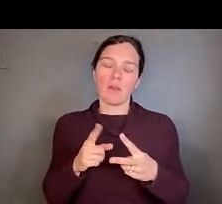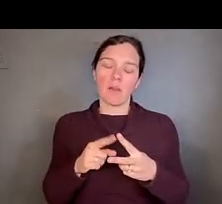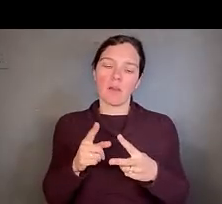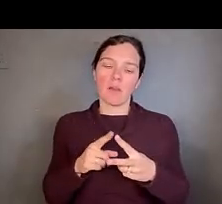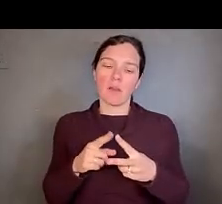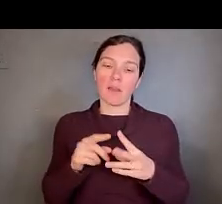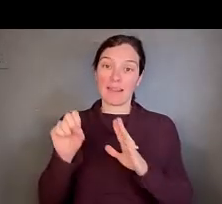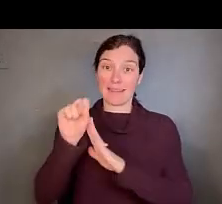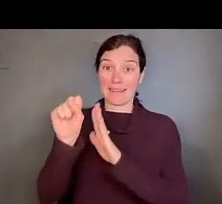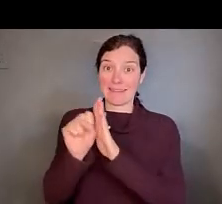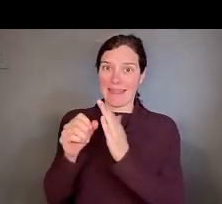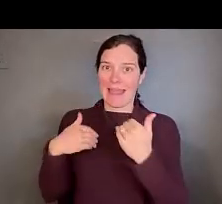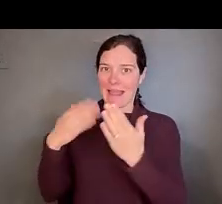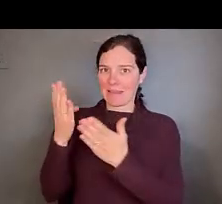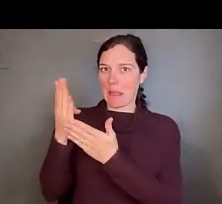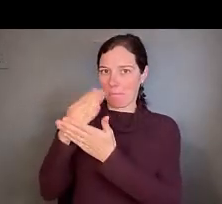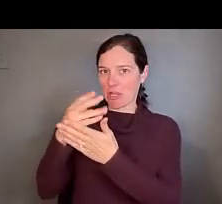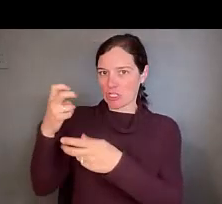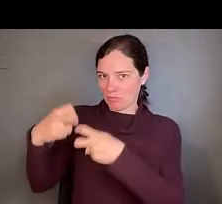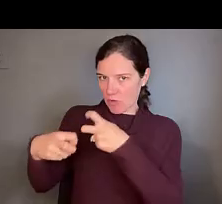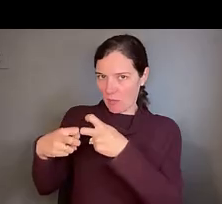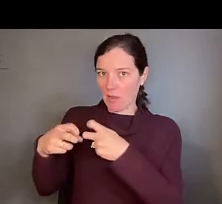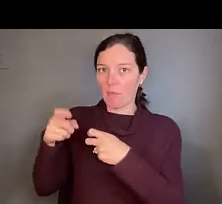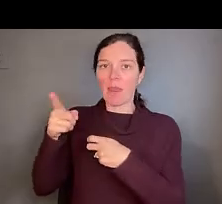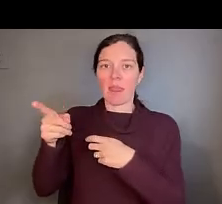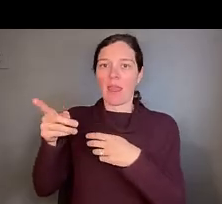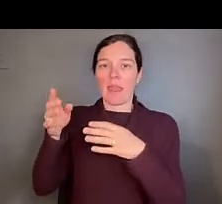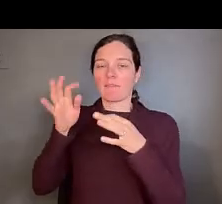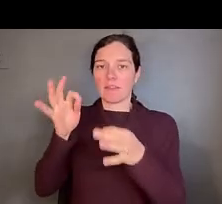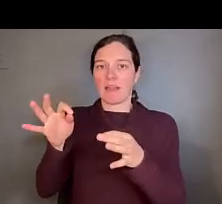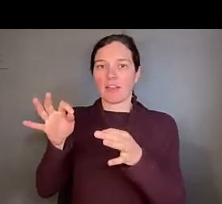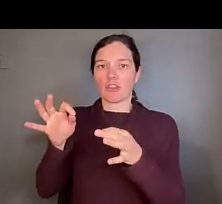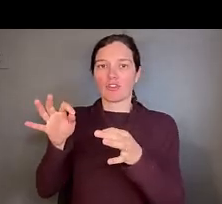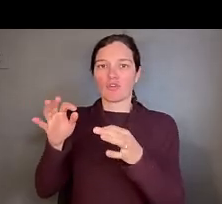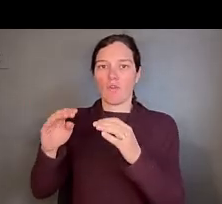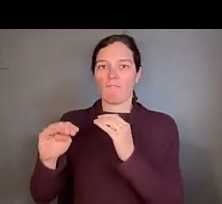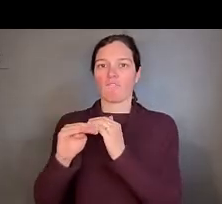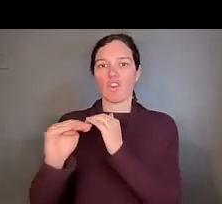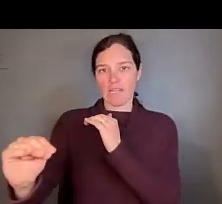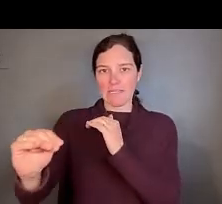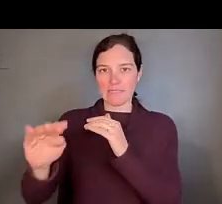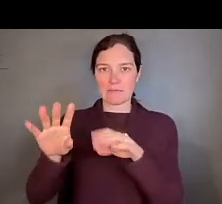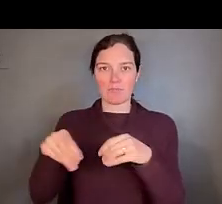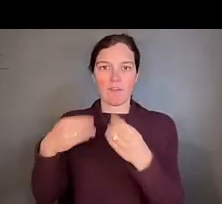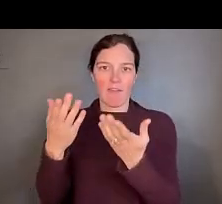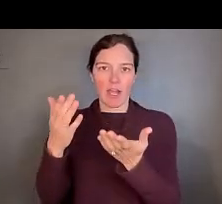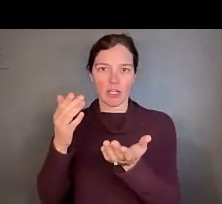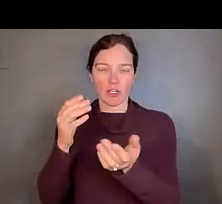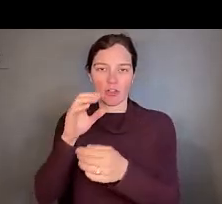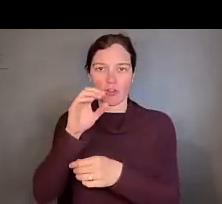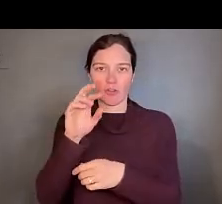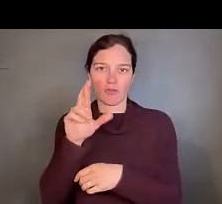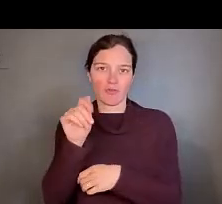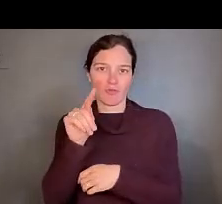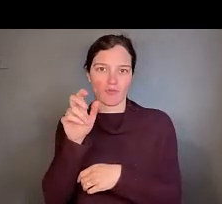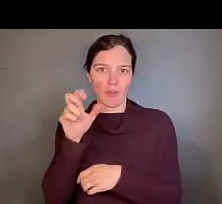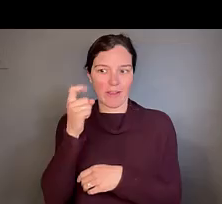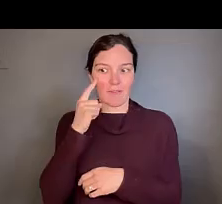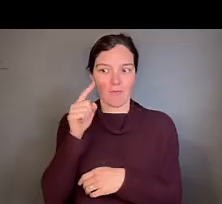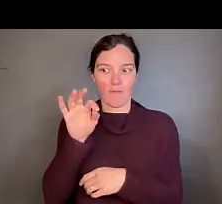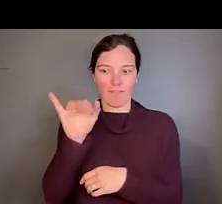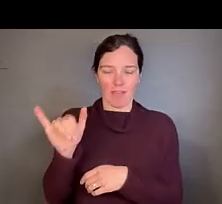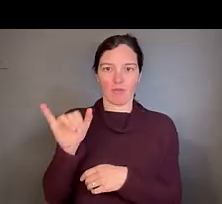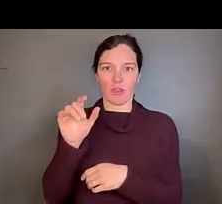The state has a budget problem, and they've chosen to freeze provider rates. As you know, for fiscal